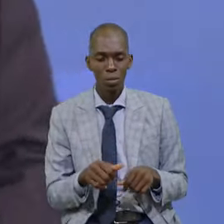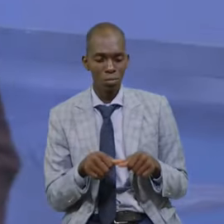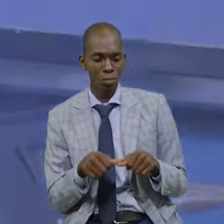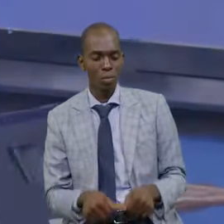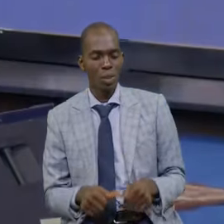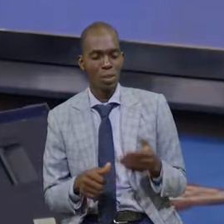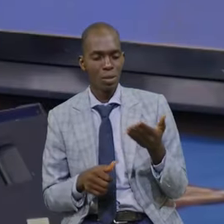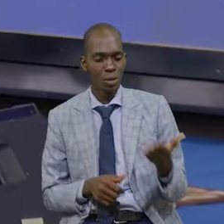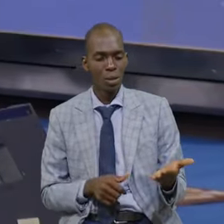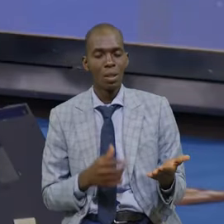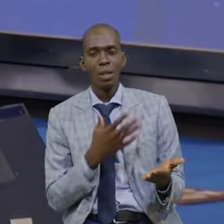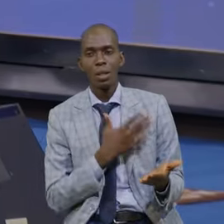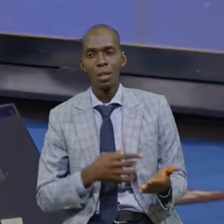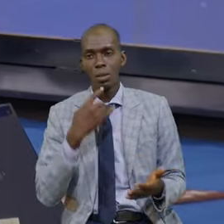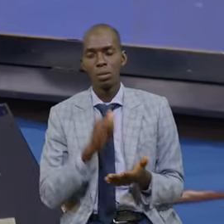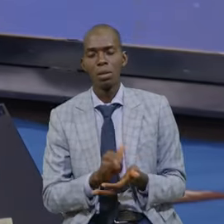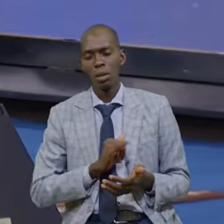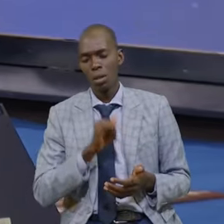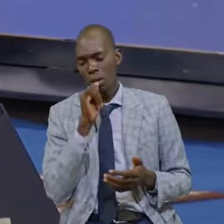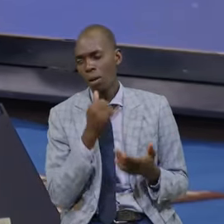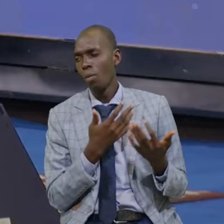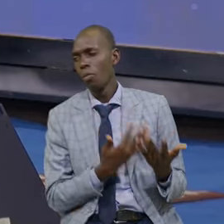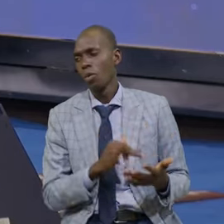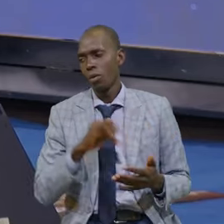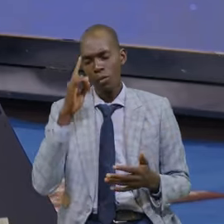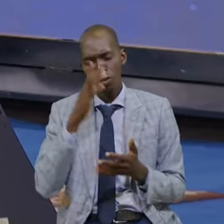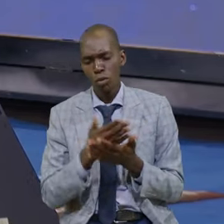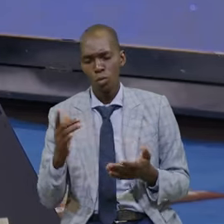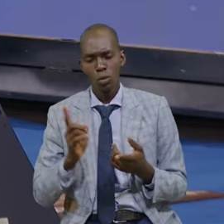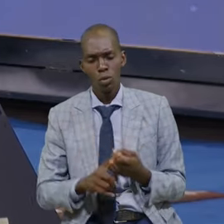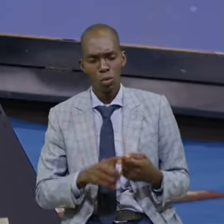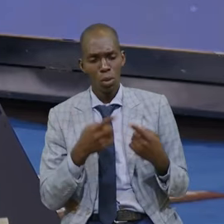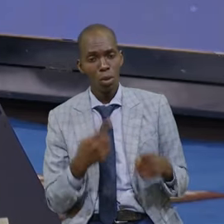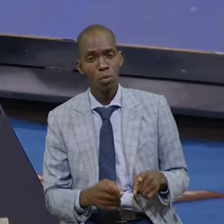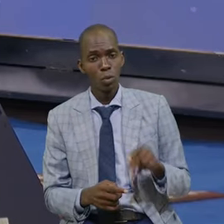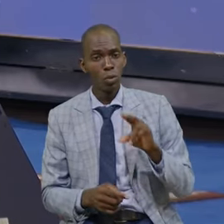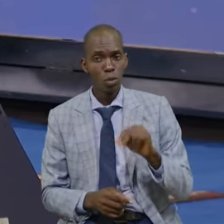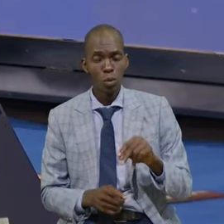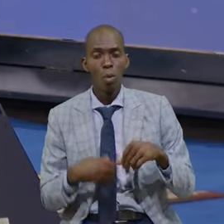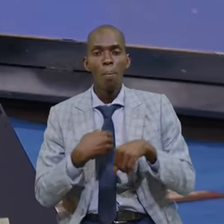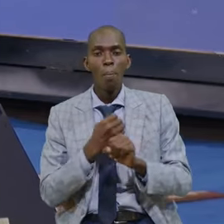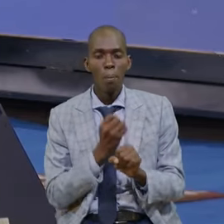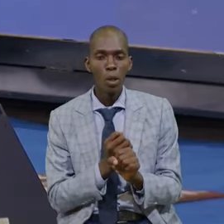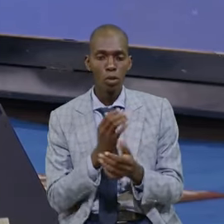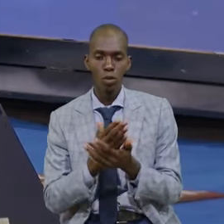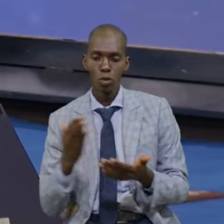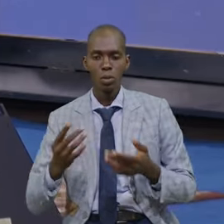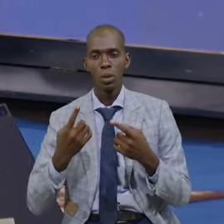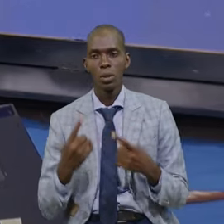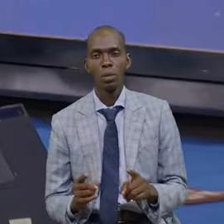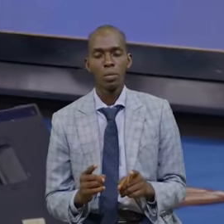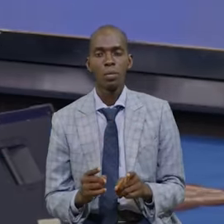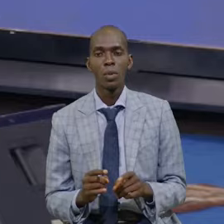and saying, I'm waiting for something to happen. Make something happen. I'm waiting